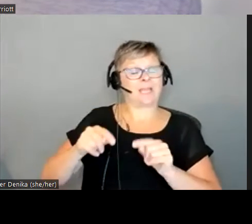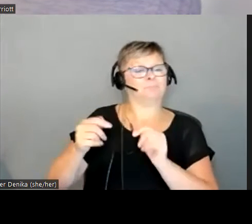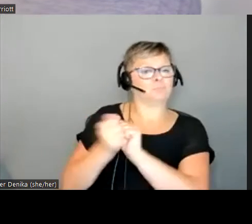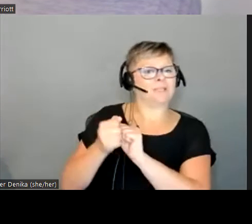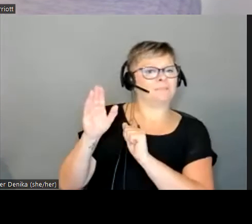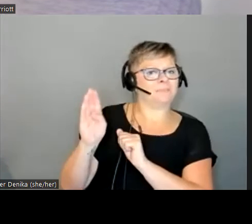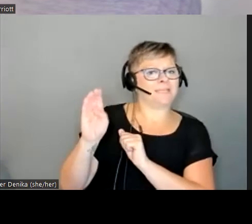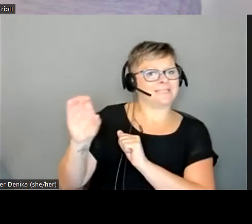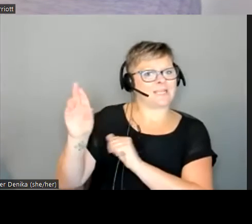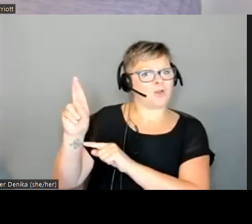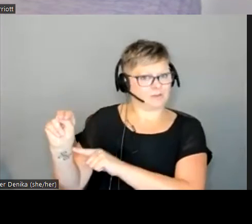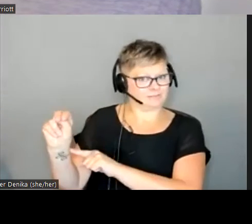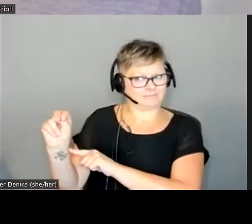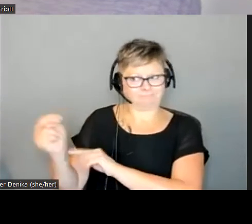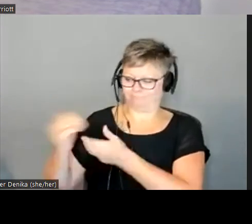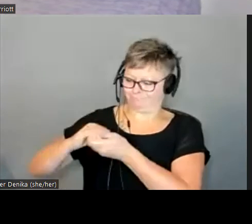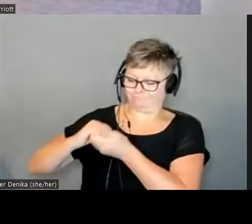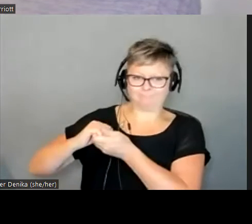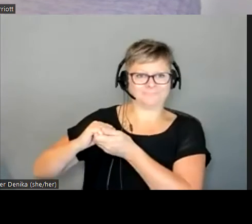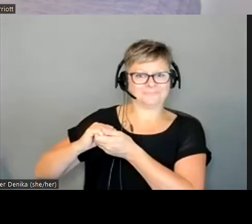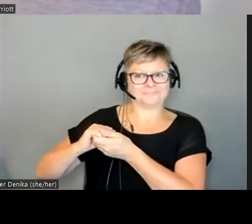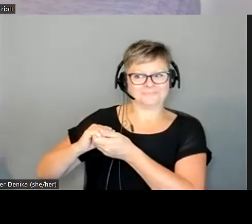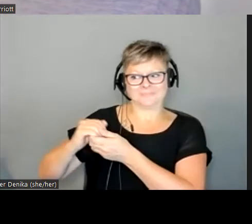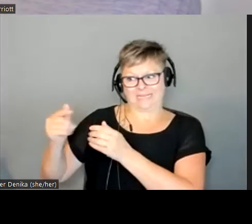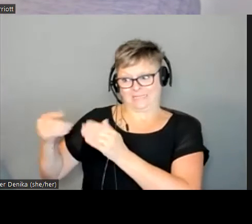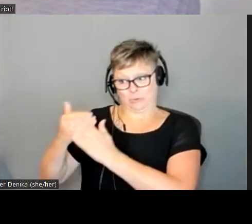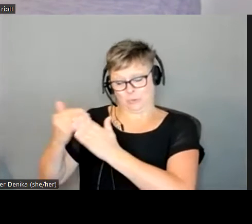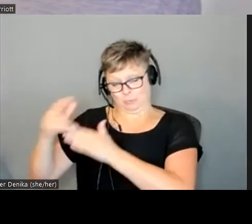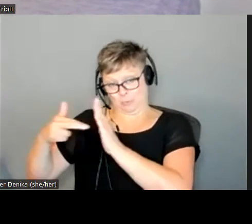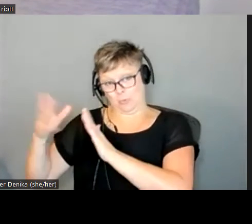that I'm also taking on, which I'm brand new to.